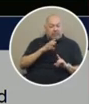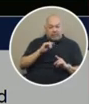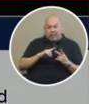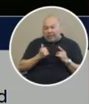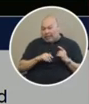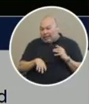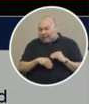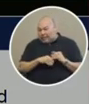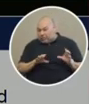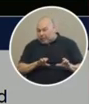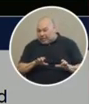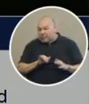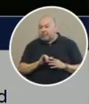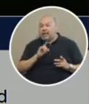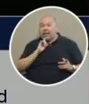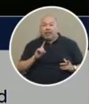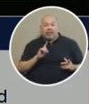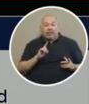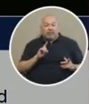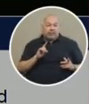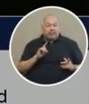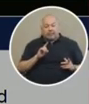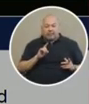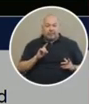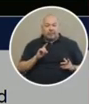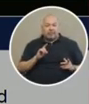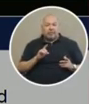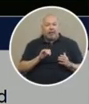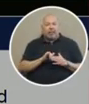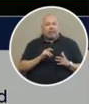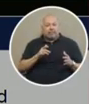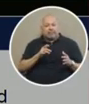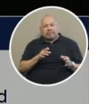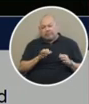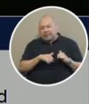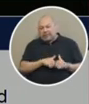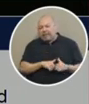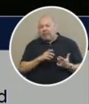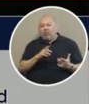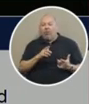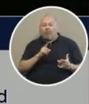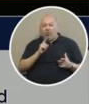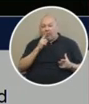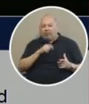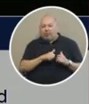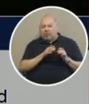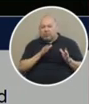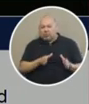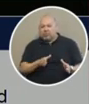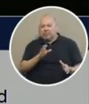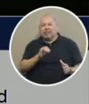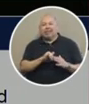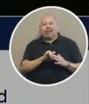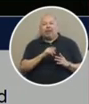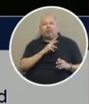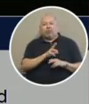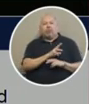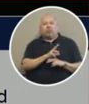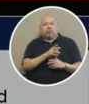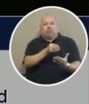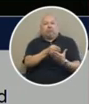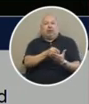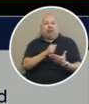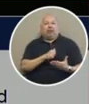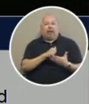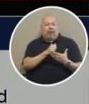An additional action item is suspending the pay-as-you-go revenue that's dedicated, for example, for the streets. Now we can utilize those dollars to